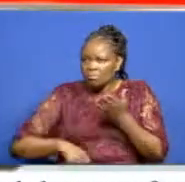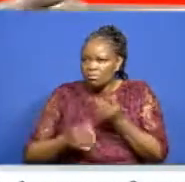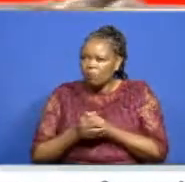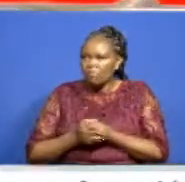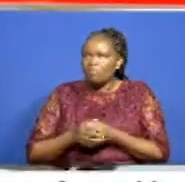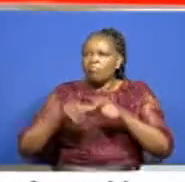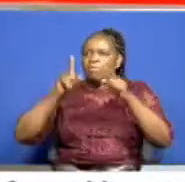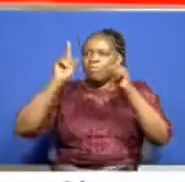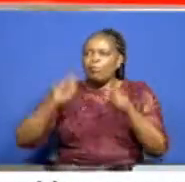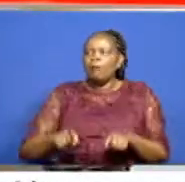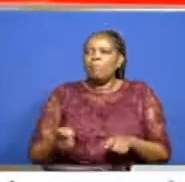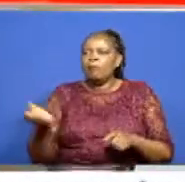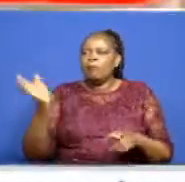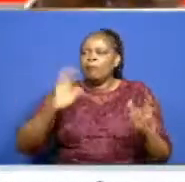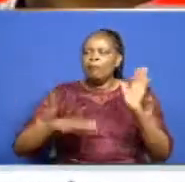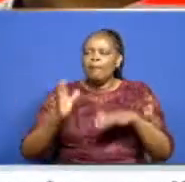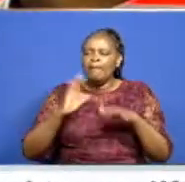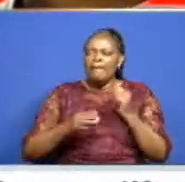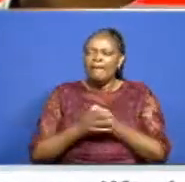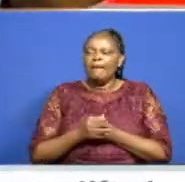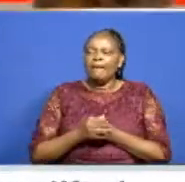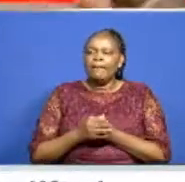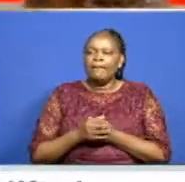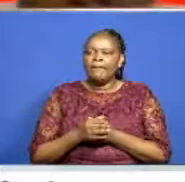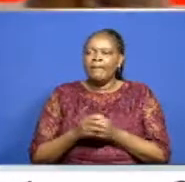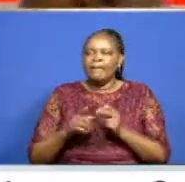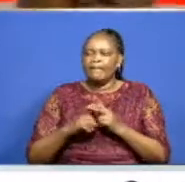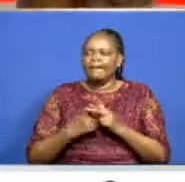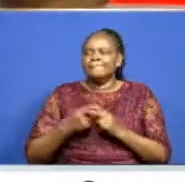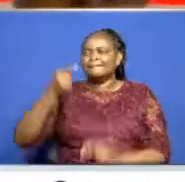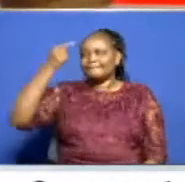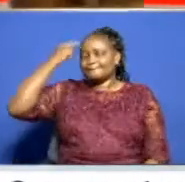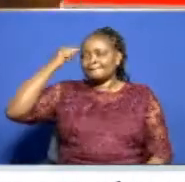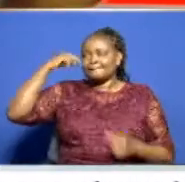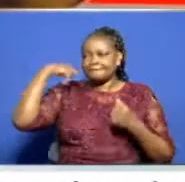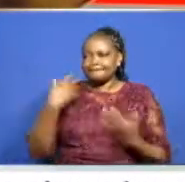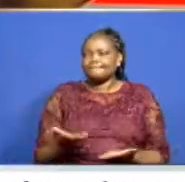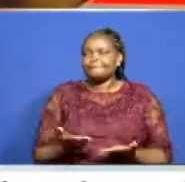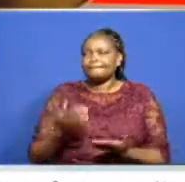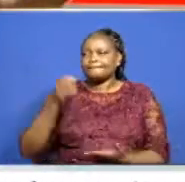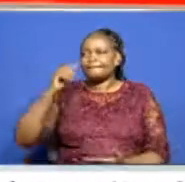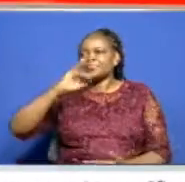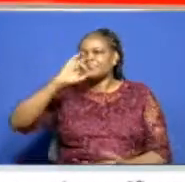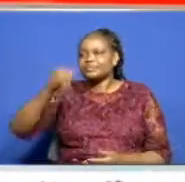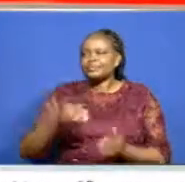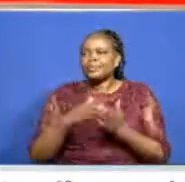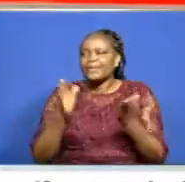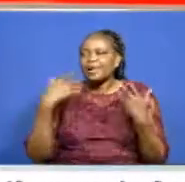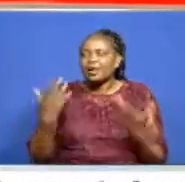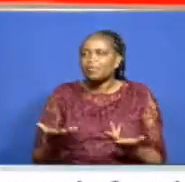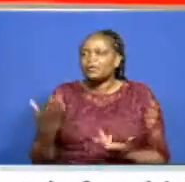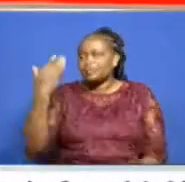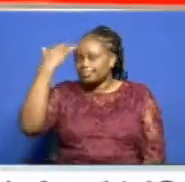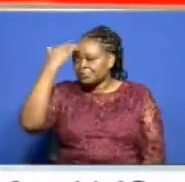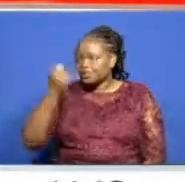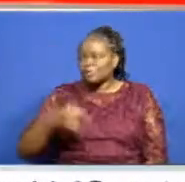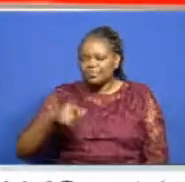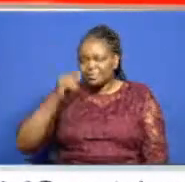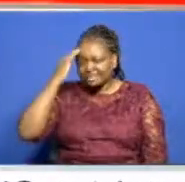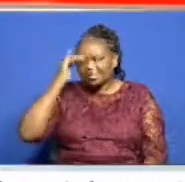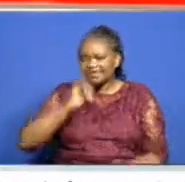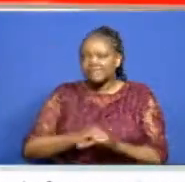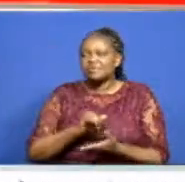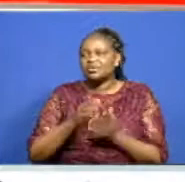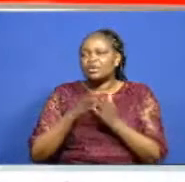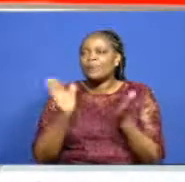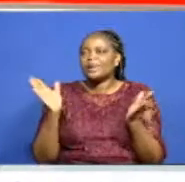should now go back, start thinking about how January will open. Because we think that we will open in